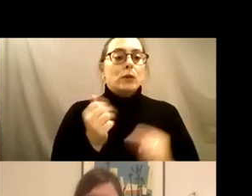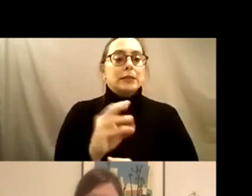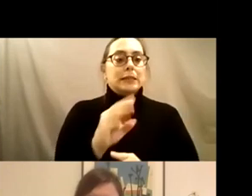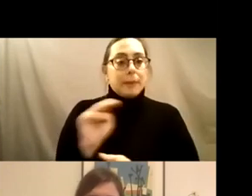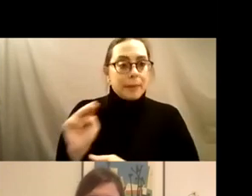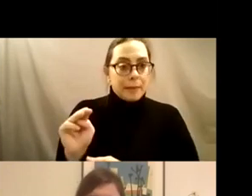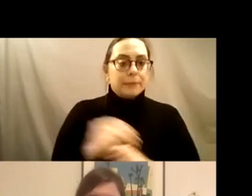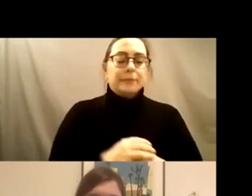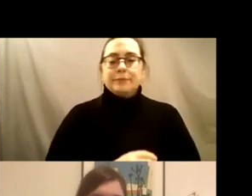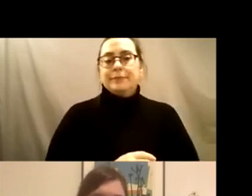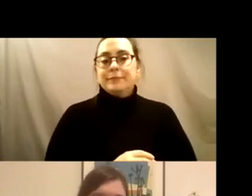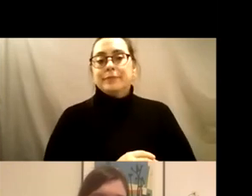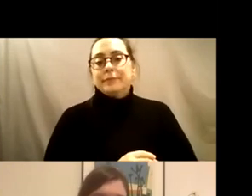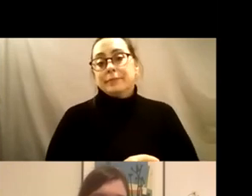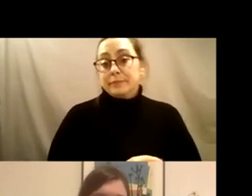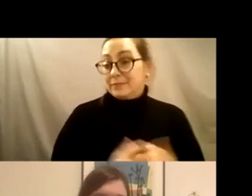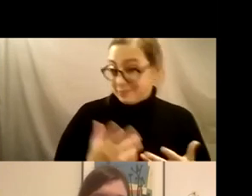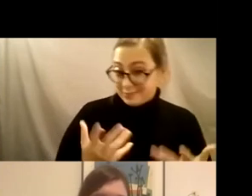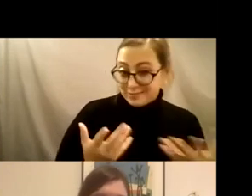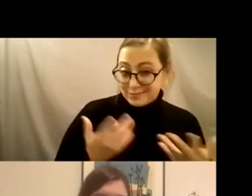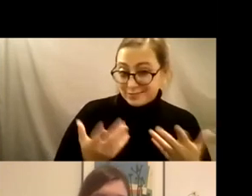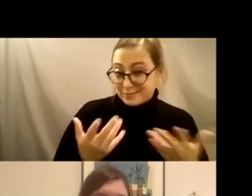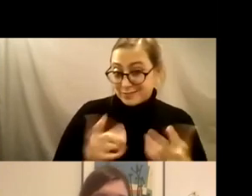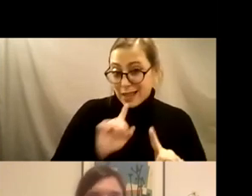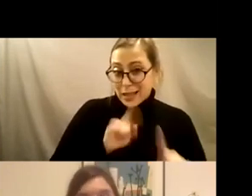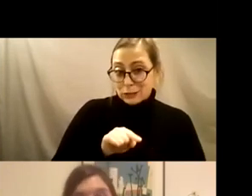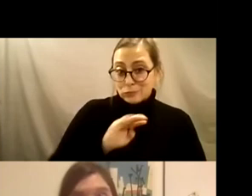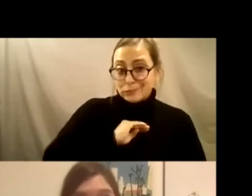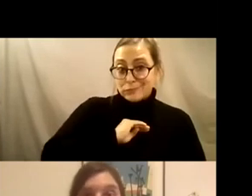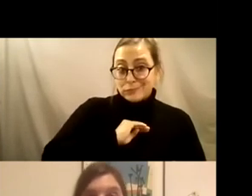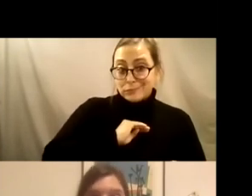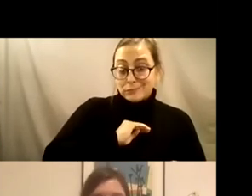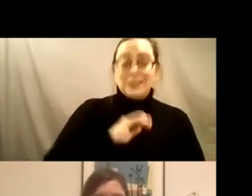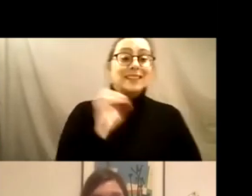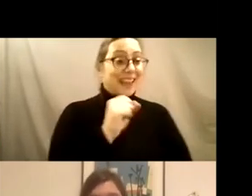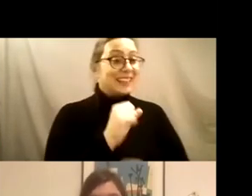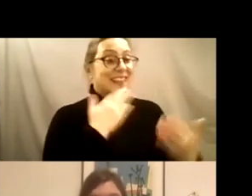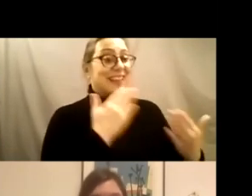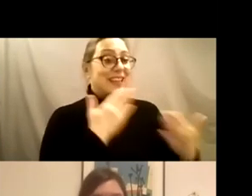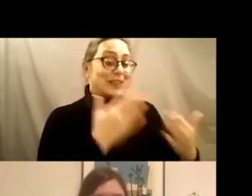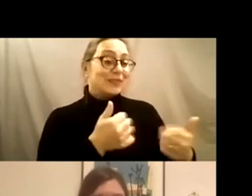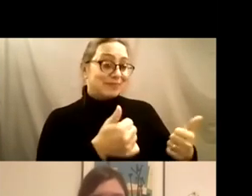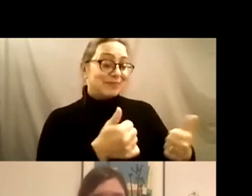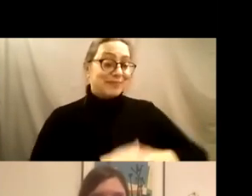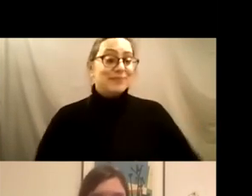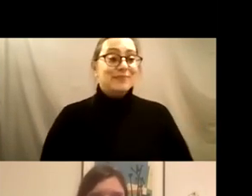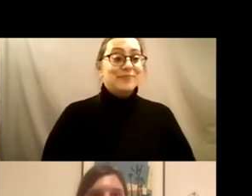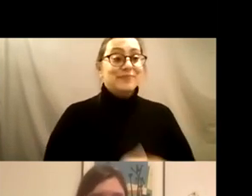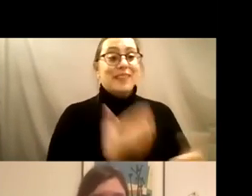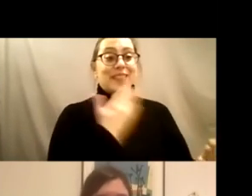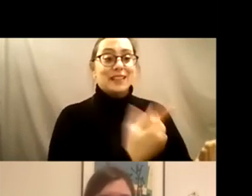it. Yeah, does that answer your question? Yes, thank you. Yeah. Totally. Yeah. Thanks for